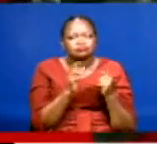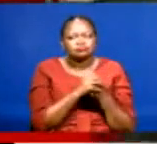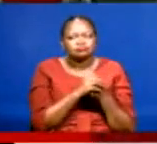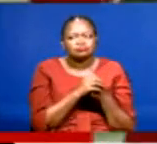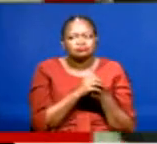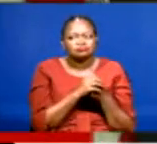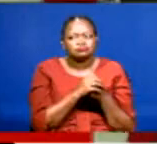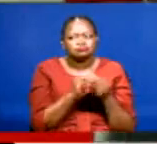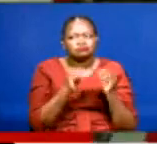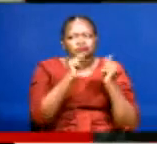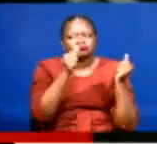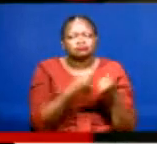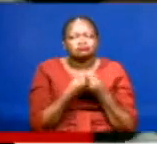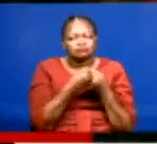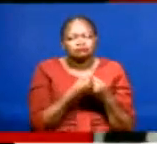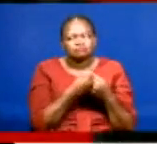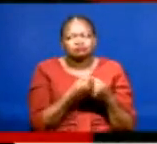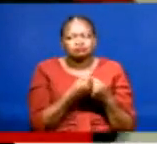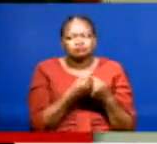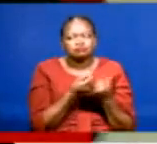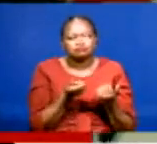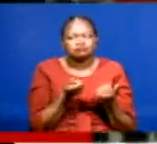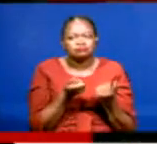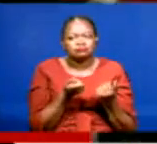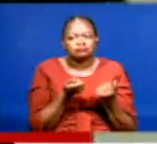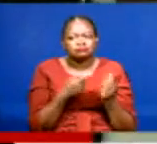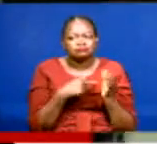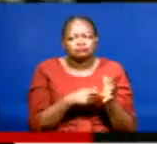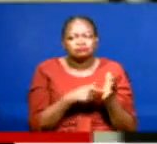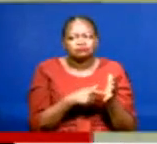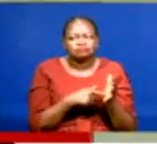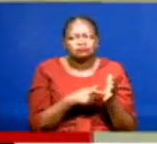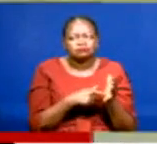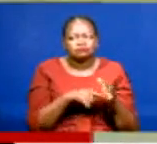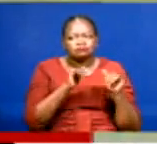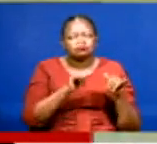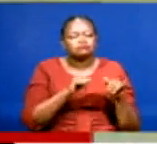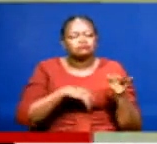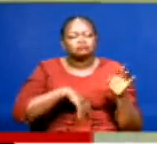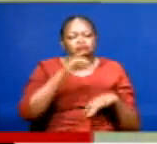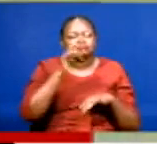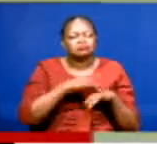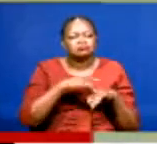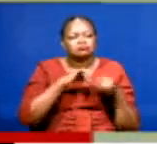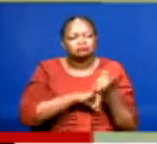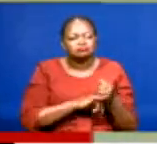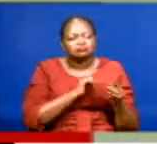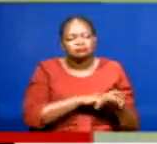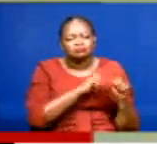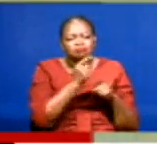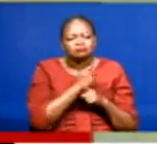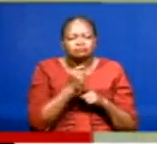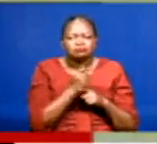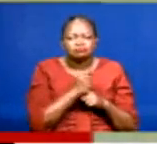overcome the challenges, like to stay out of early marriage. When they come and they train, they